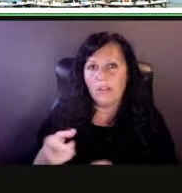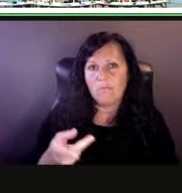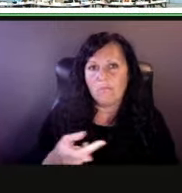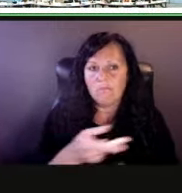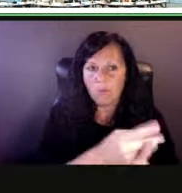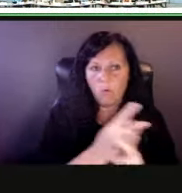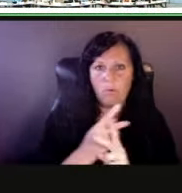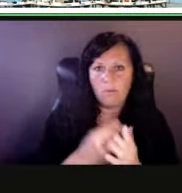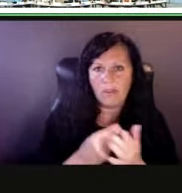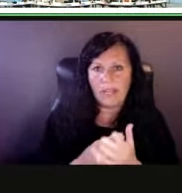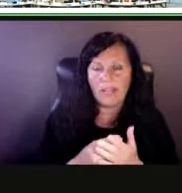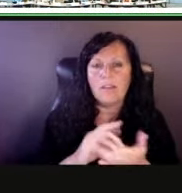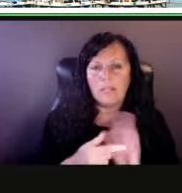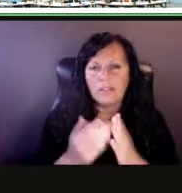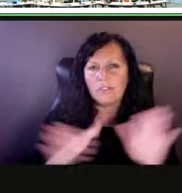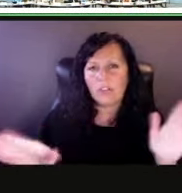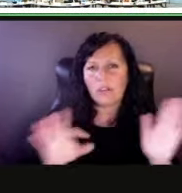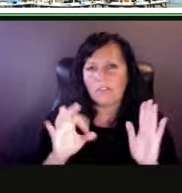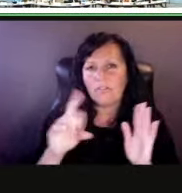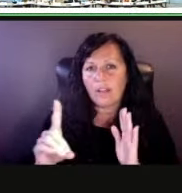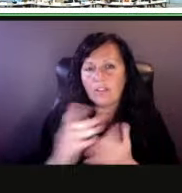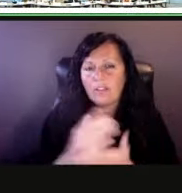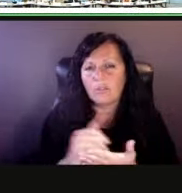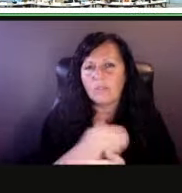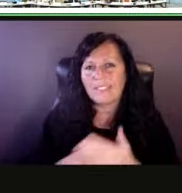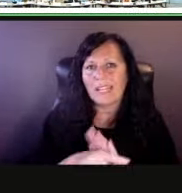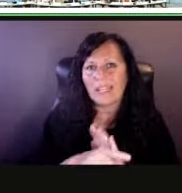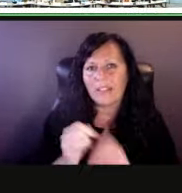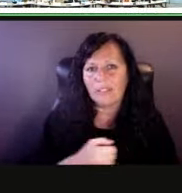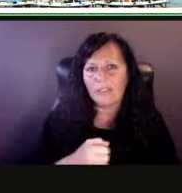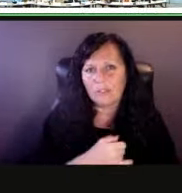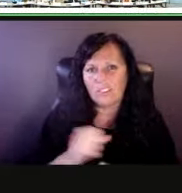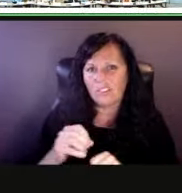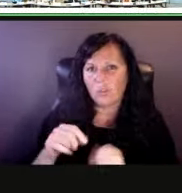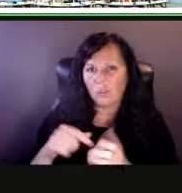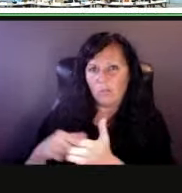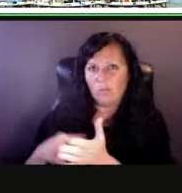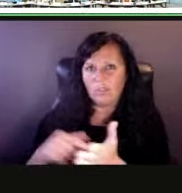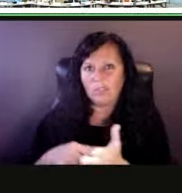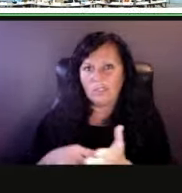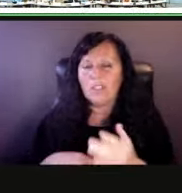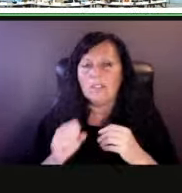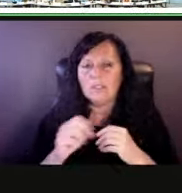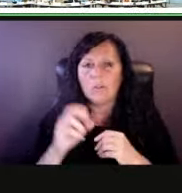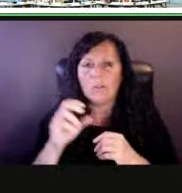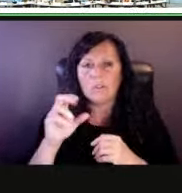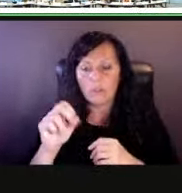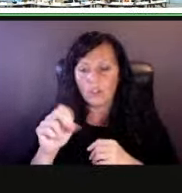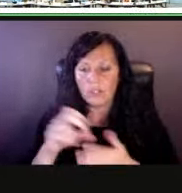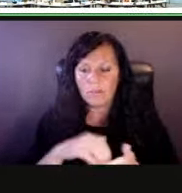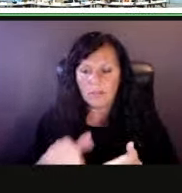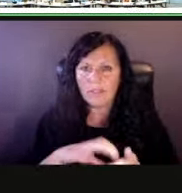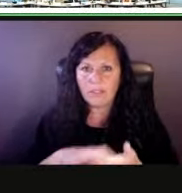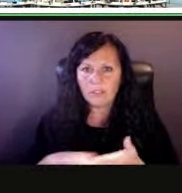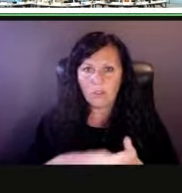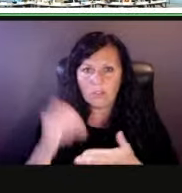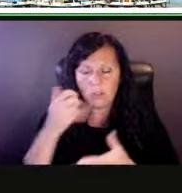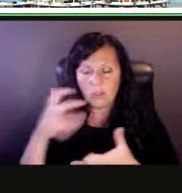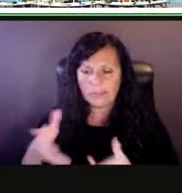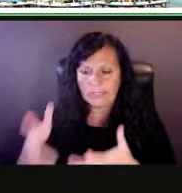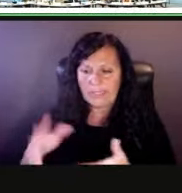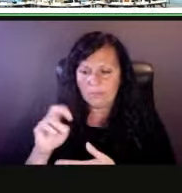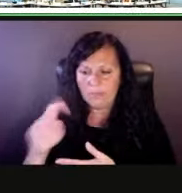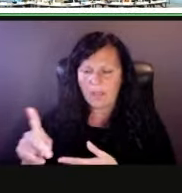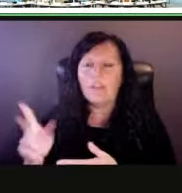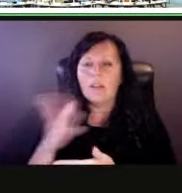So generally when you have money, when you have $30 million sitting in the bank, you accrue investment earnings and interest. If you